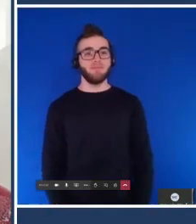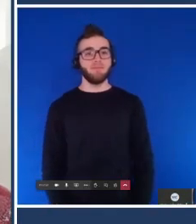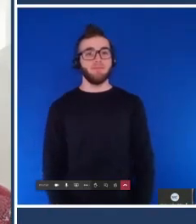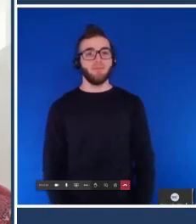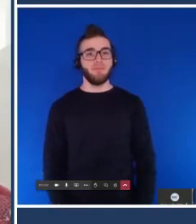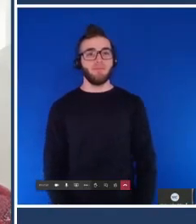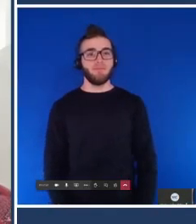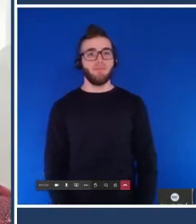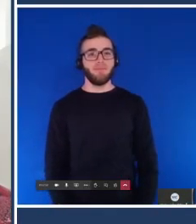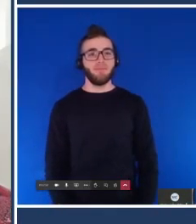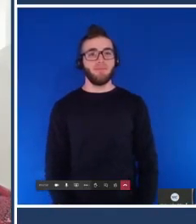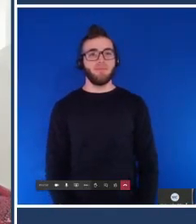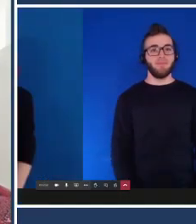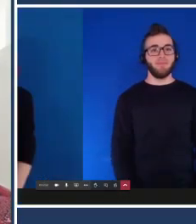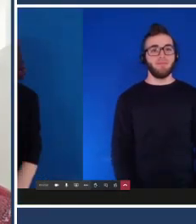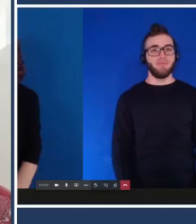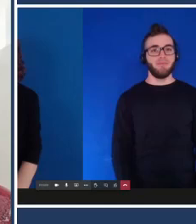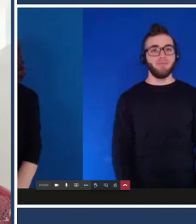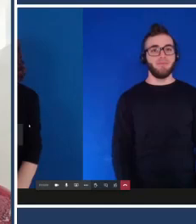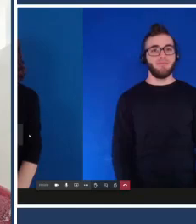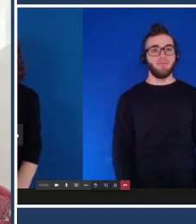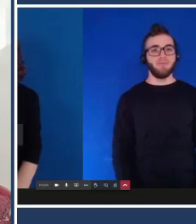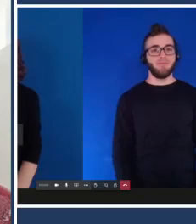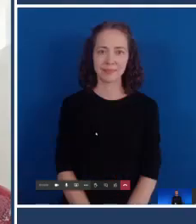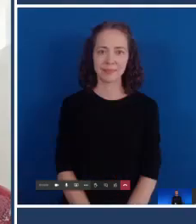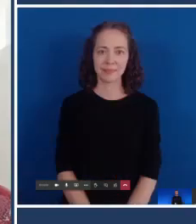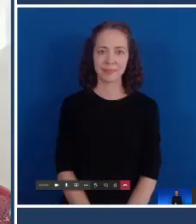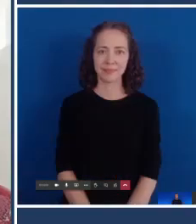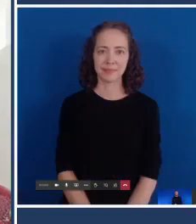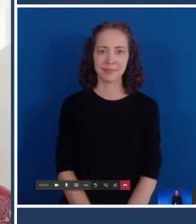There are a couple questions about this work.